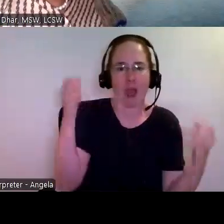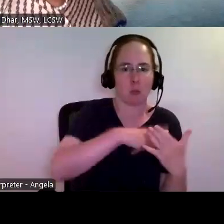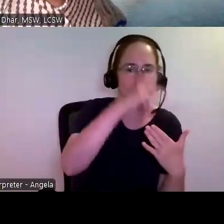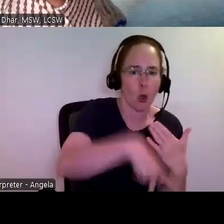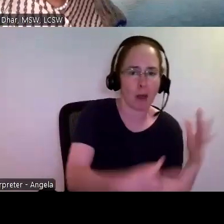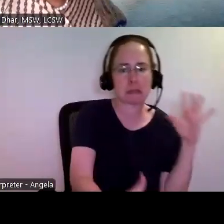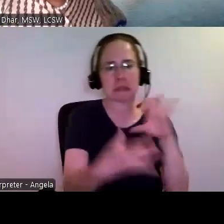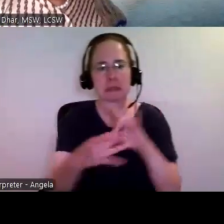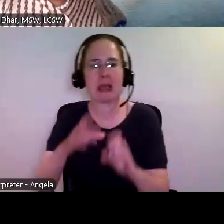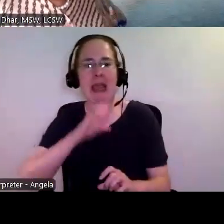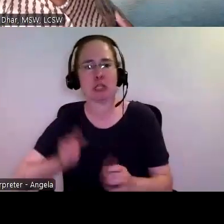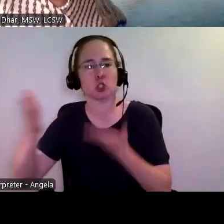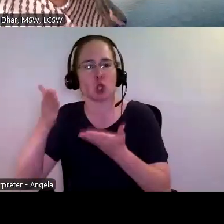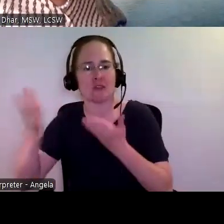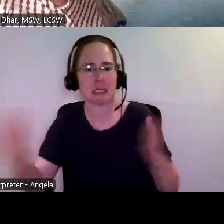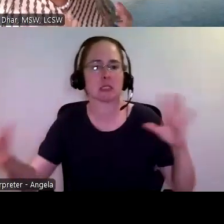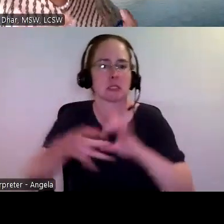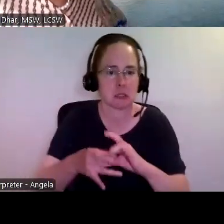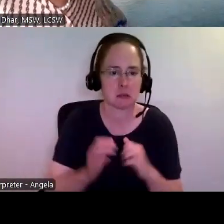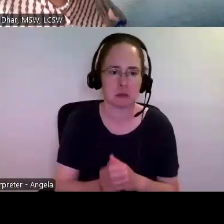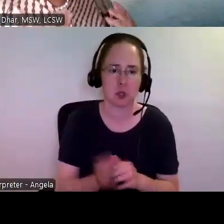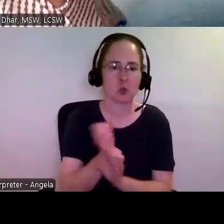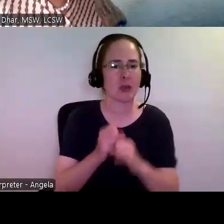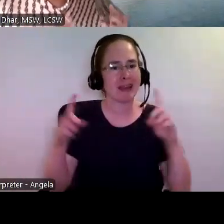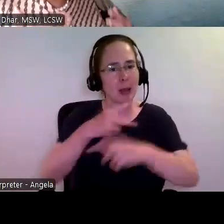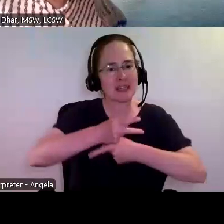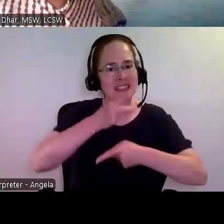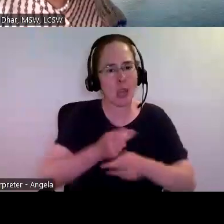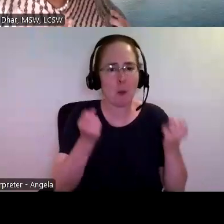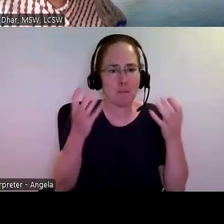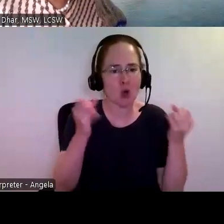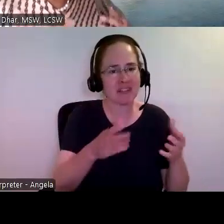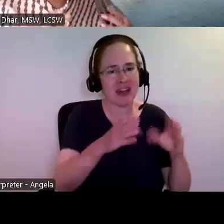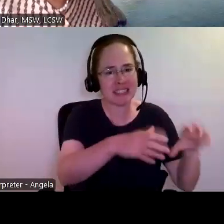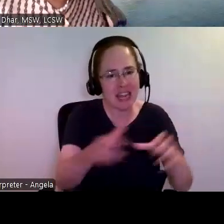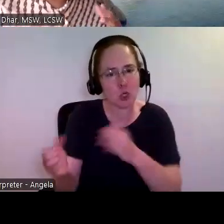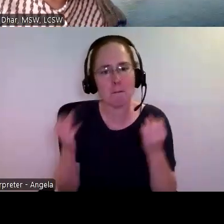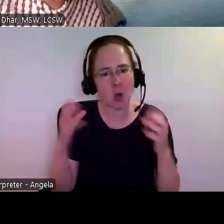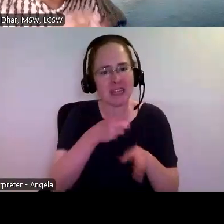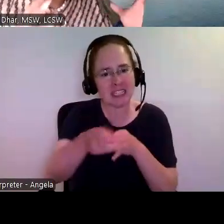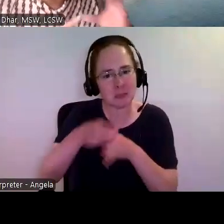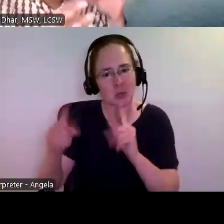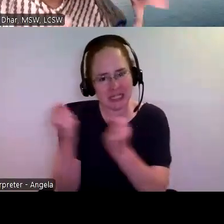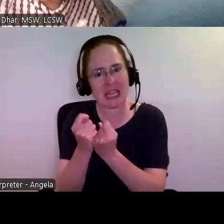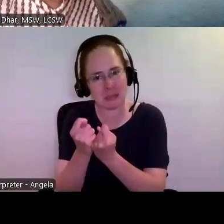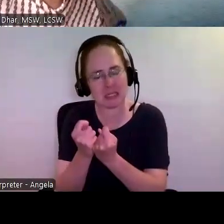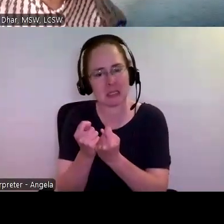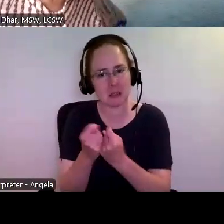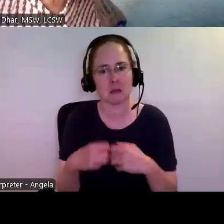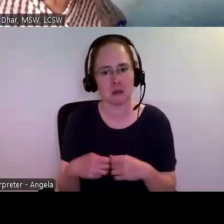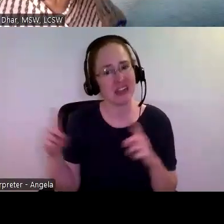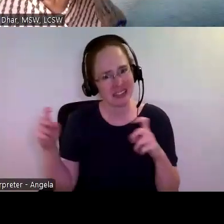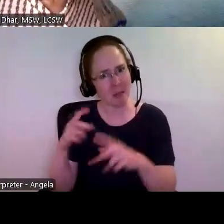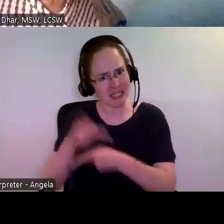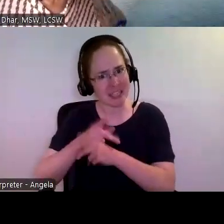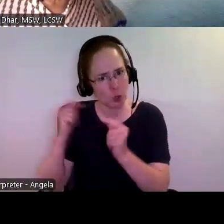services, creating complex care, multi-sector, multidisciplinary teams, those complex care teams